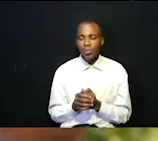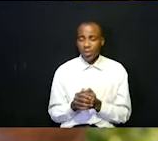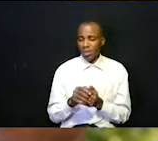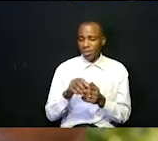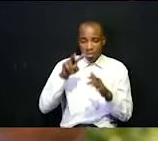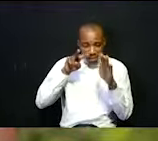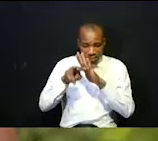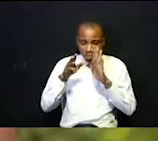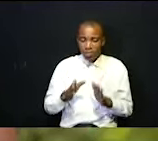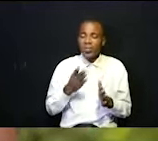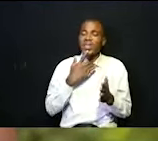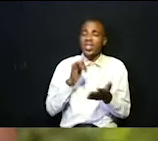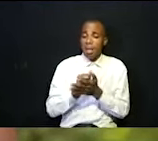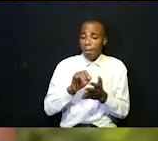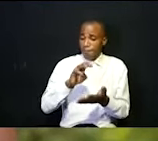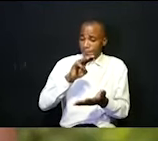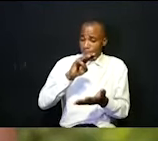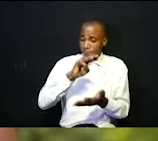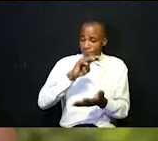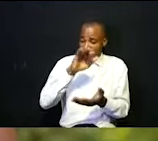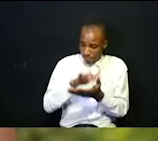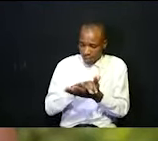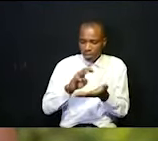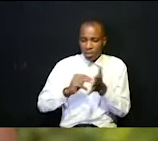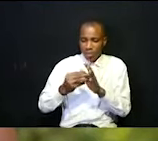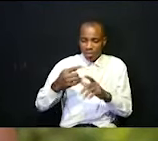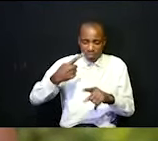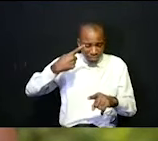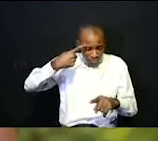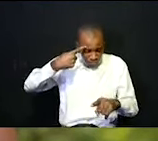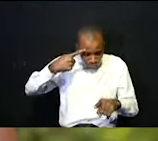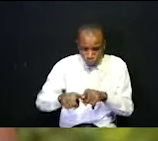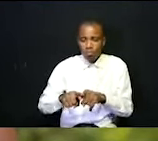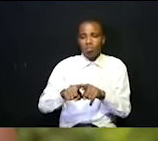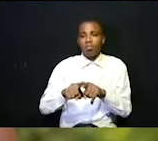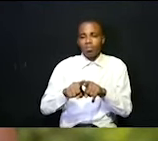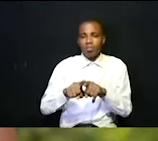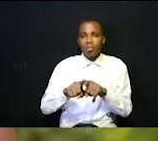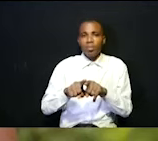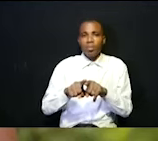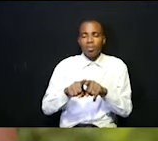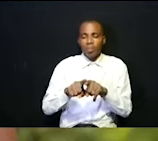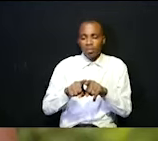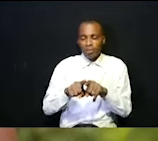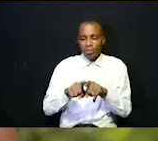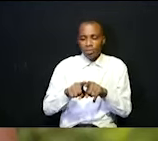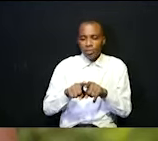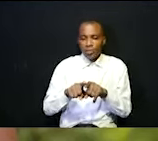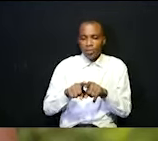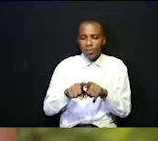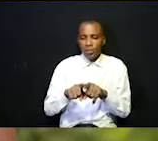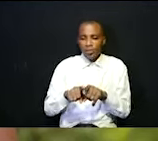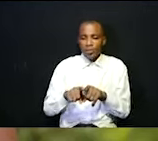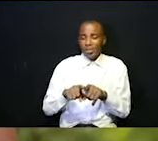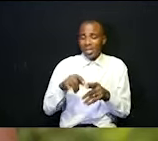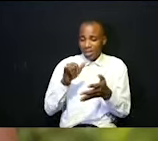covenant. Ya o chire ne se awariowei eyapam. A three-way relationship in which the couple is